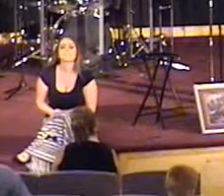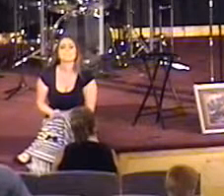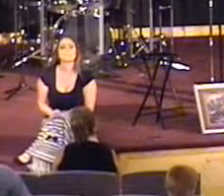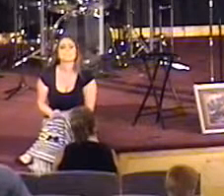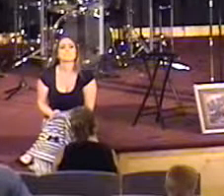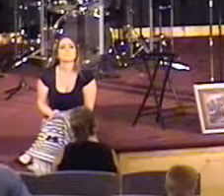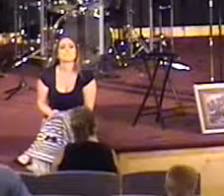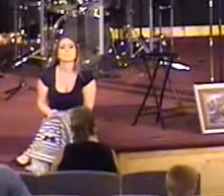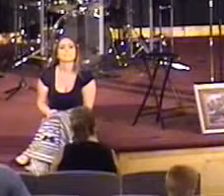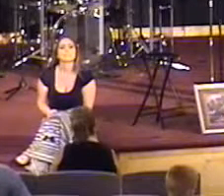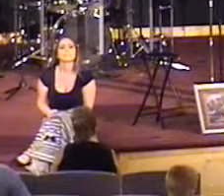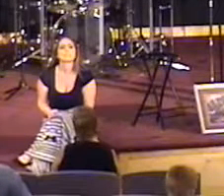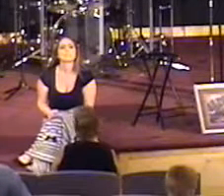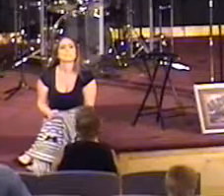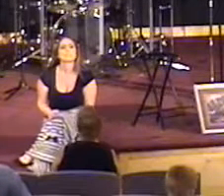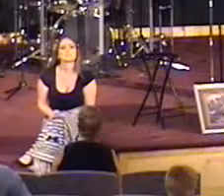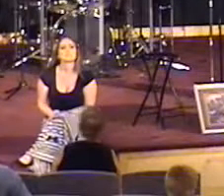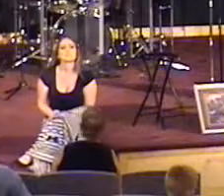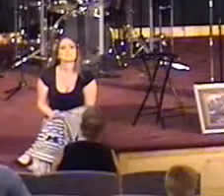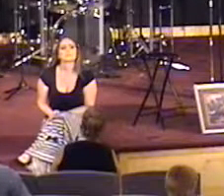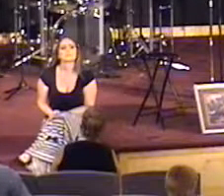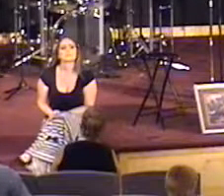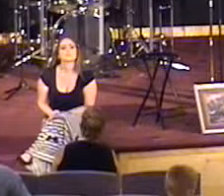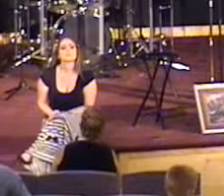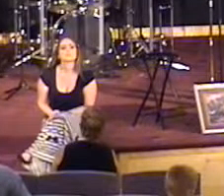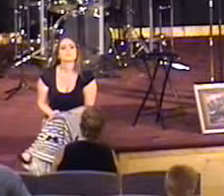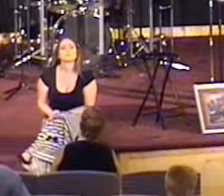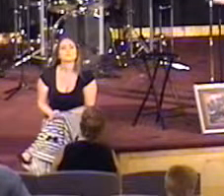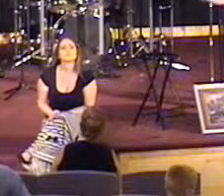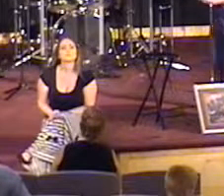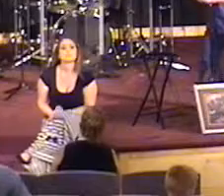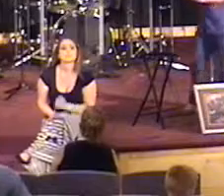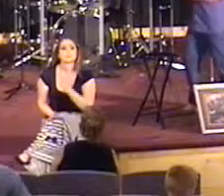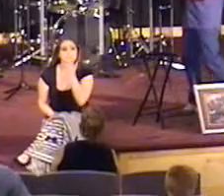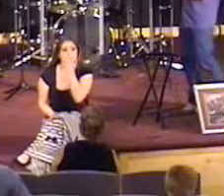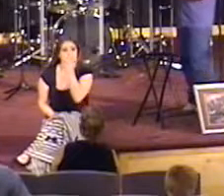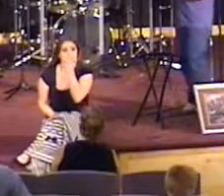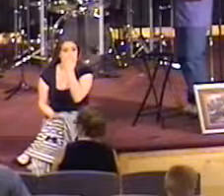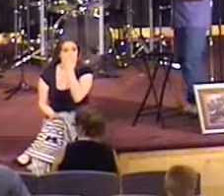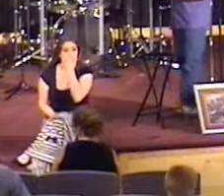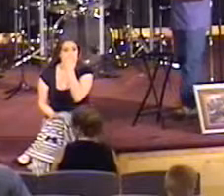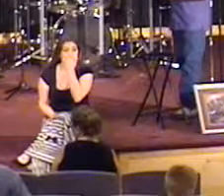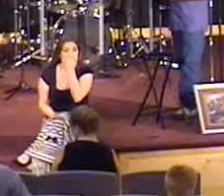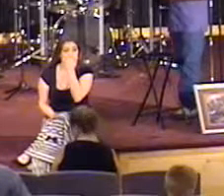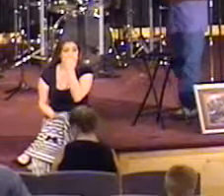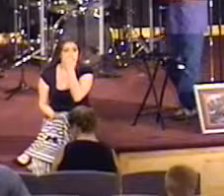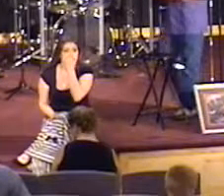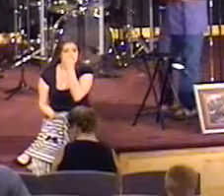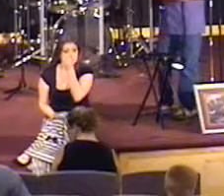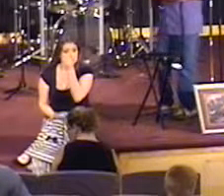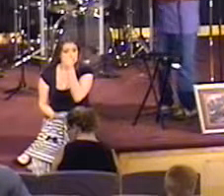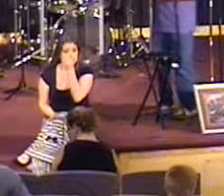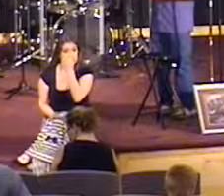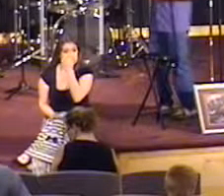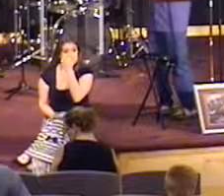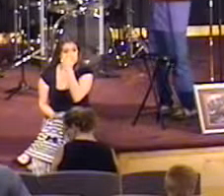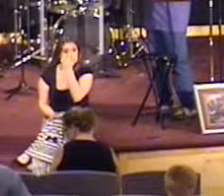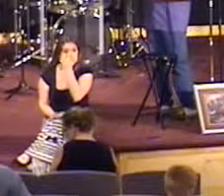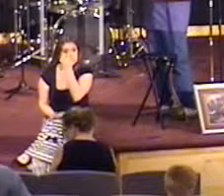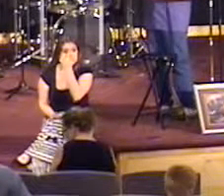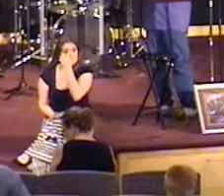But he gives a greater grace. Therefore, it says, God is opposed to the proud, but he gives grace to the humble. Submit, therefore, to God. Resist the